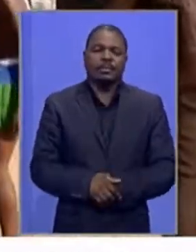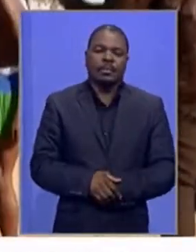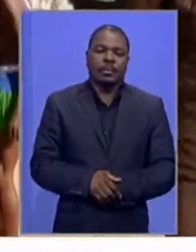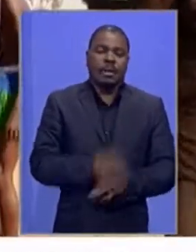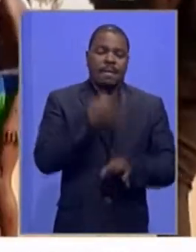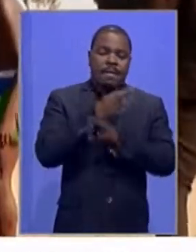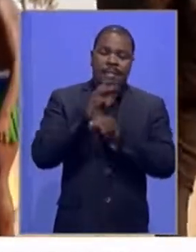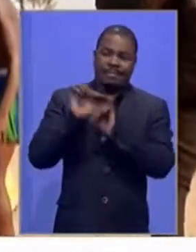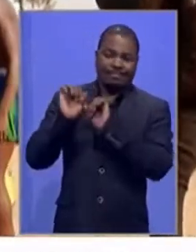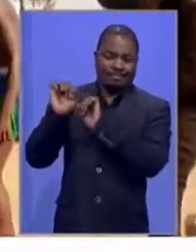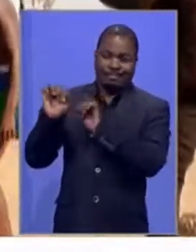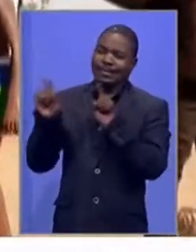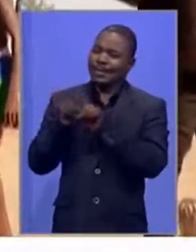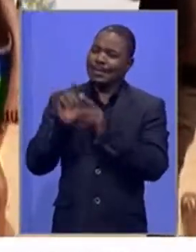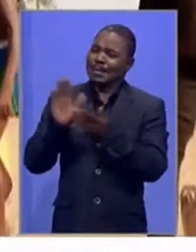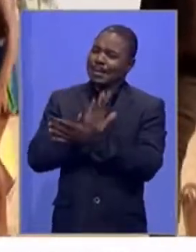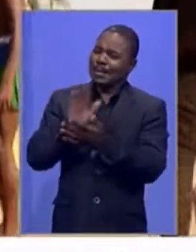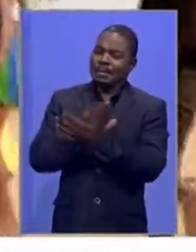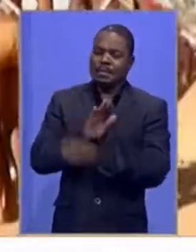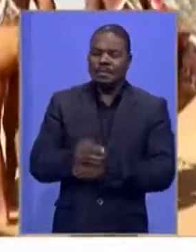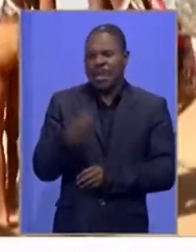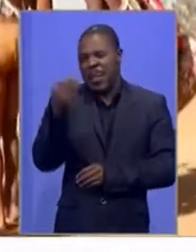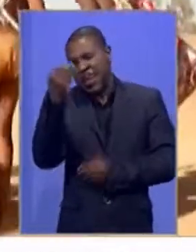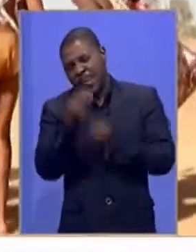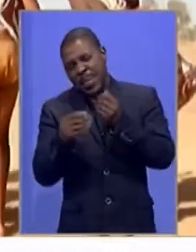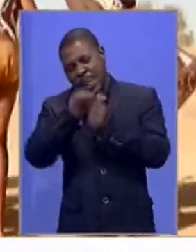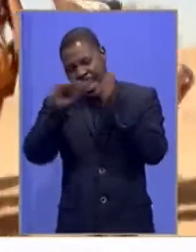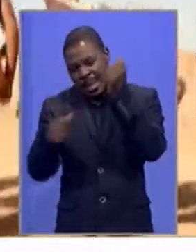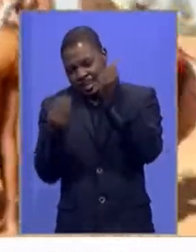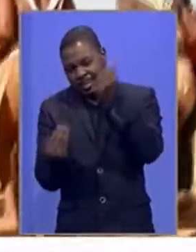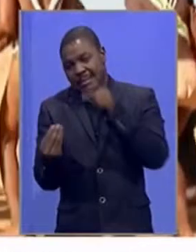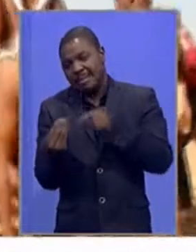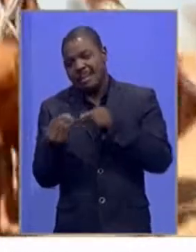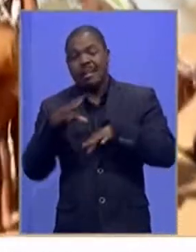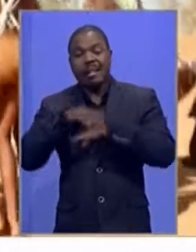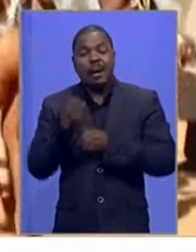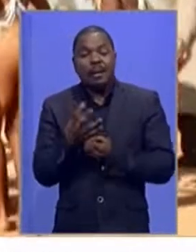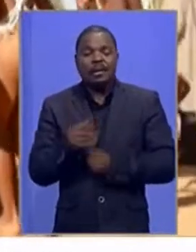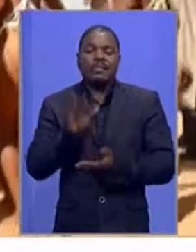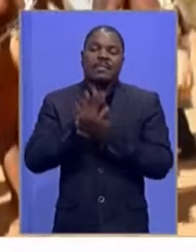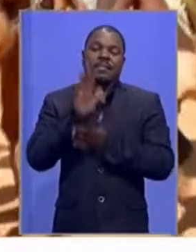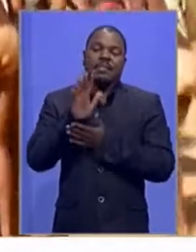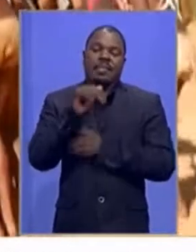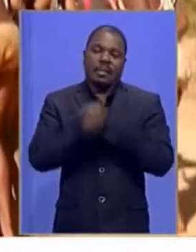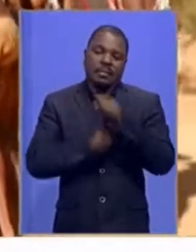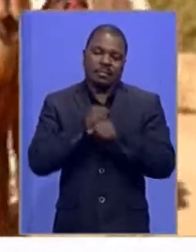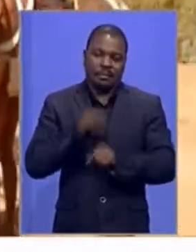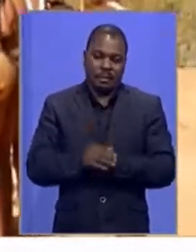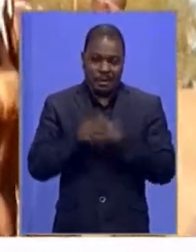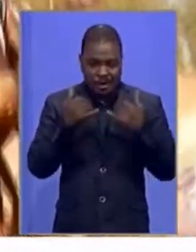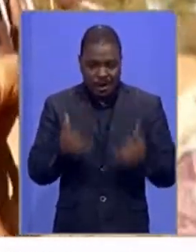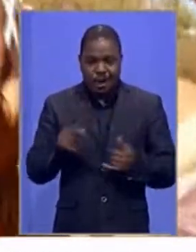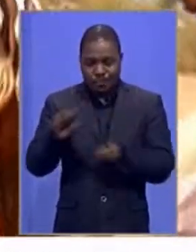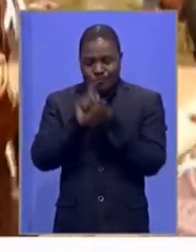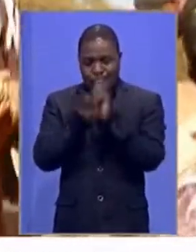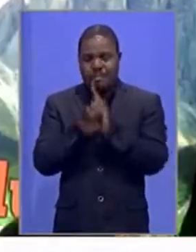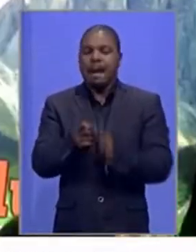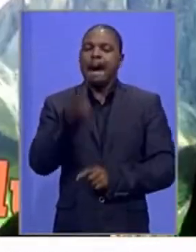ba bona ba thabisitswe ke se. Modikana yo monnyane go bona ka moka o beana le mengwaga e 15 ga bjale ke